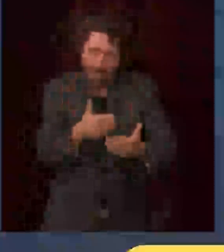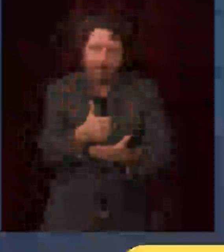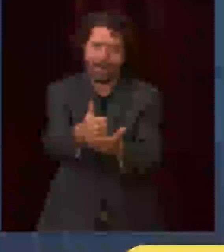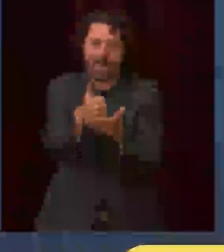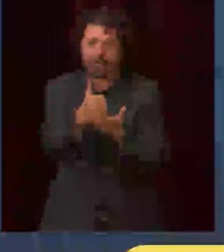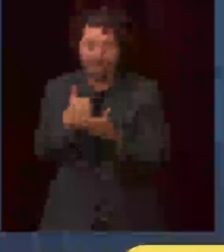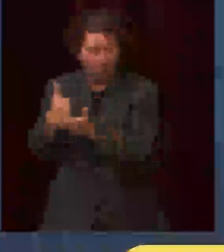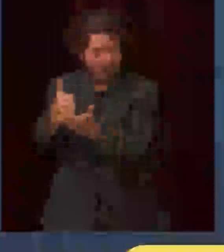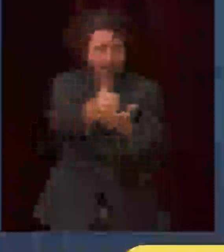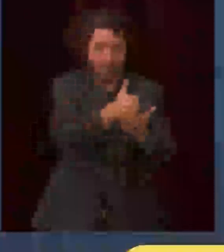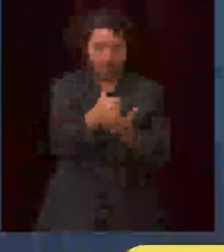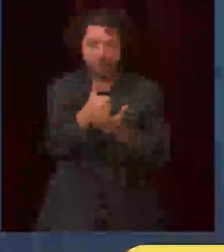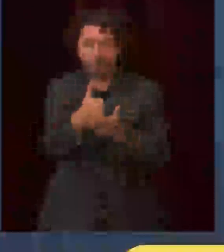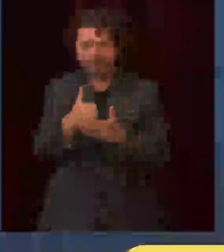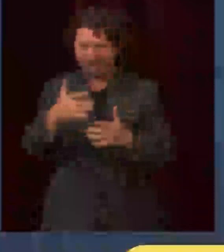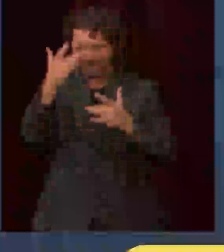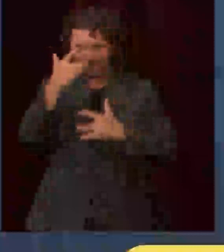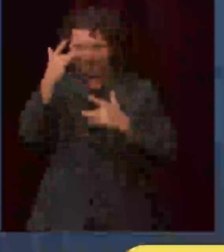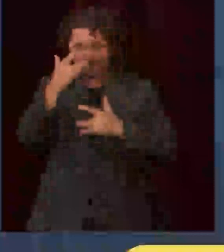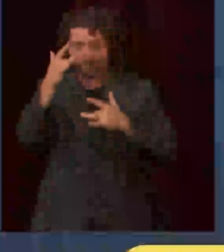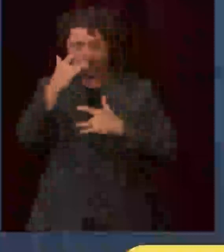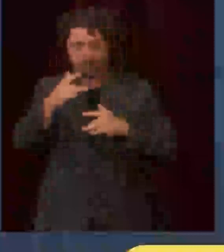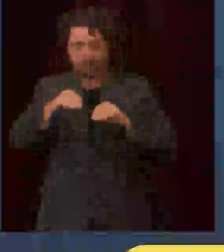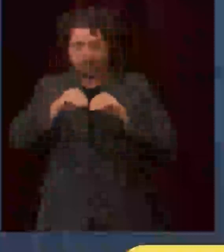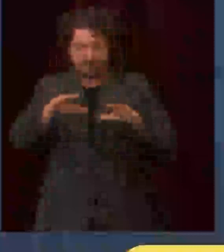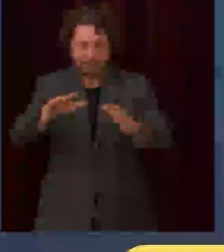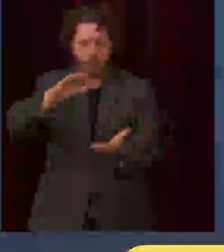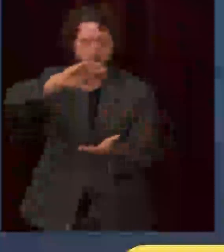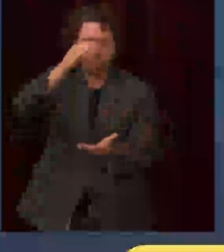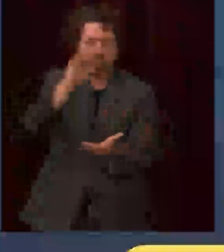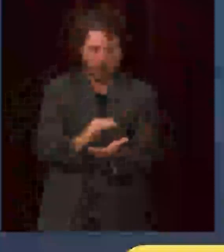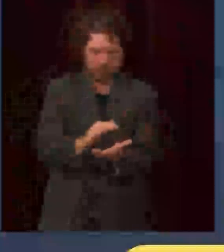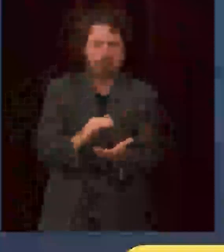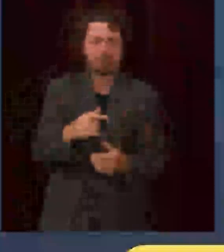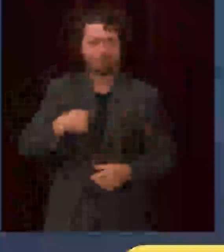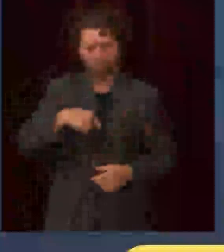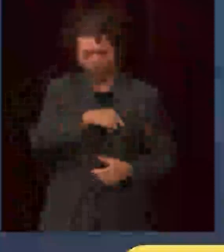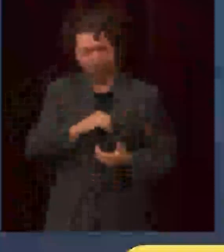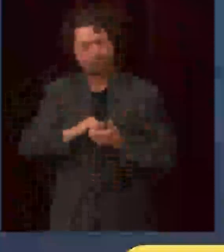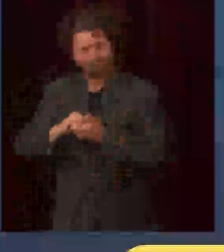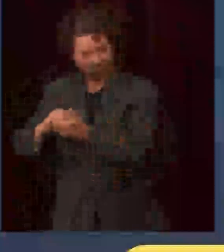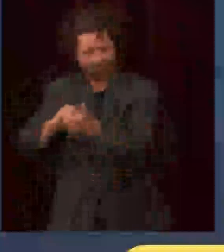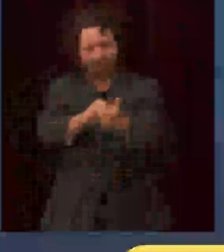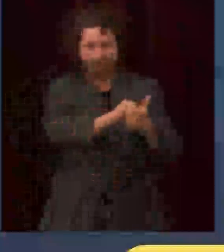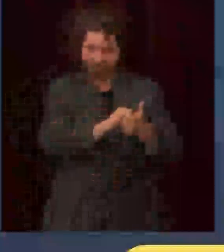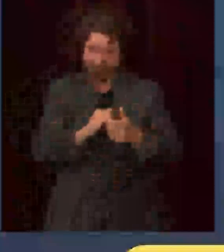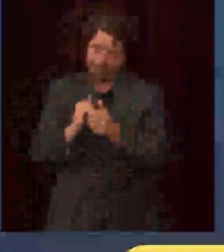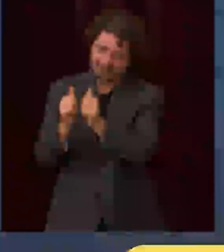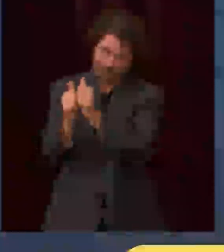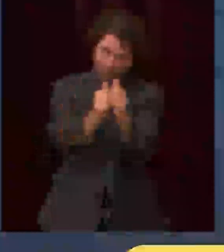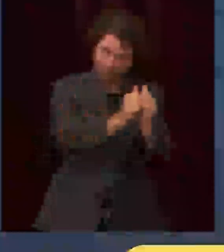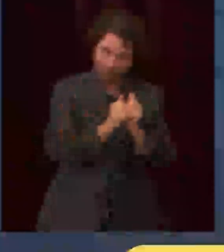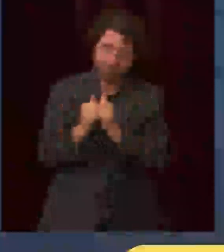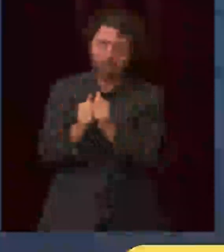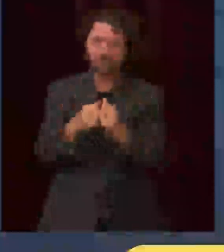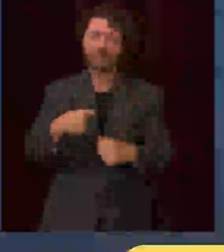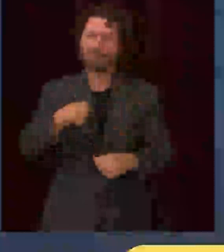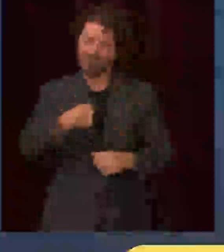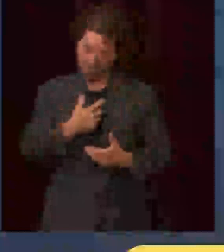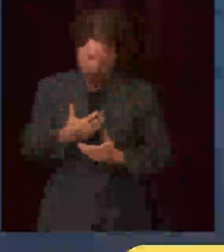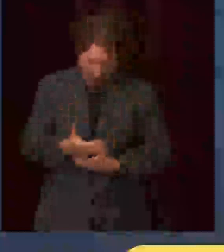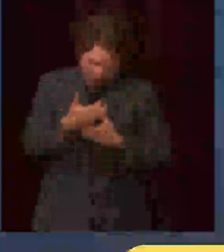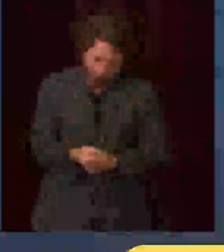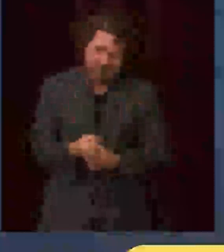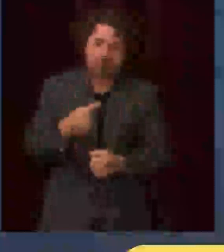that people are going to pull together. We're confident that we can make changes so that we can reopen our